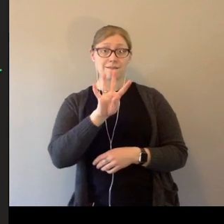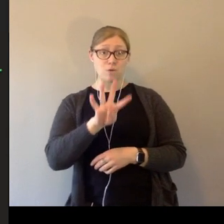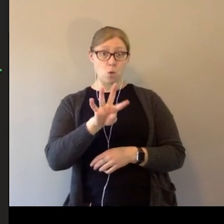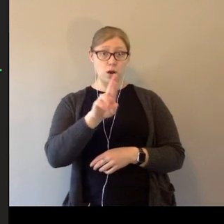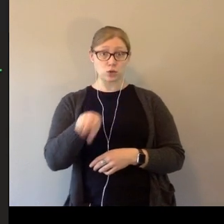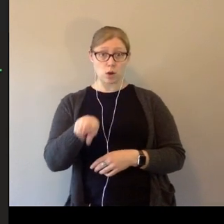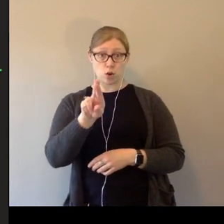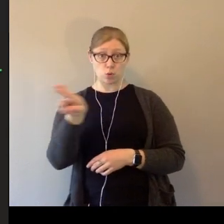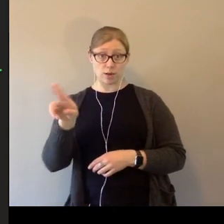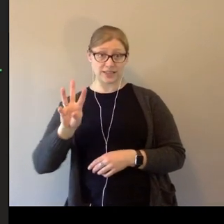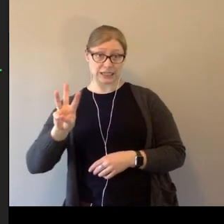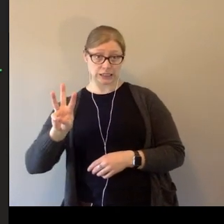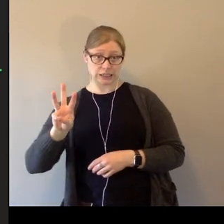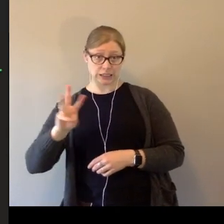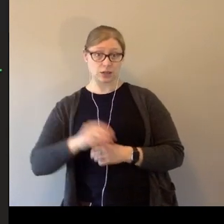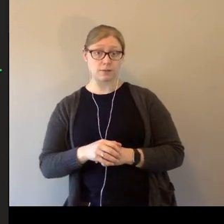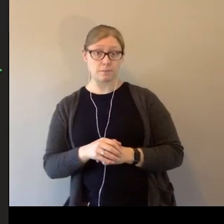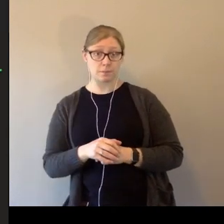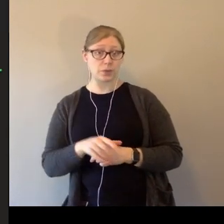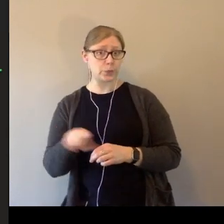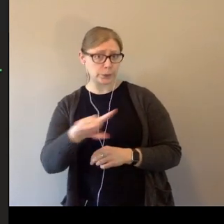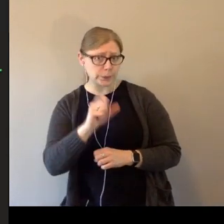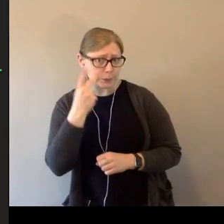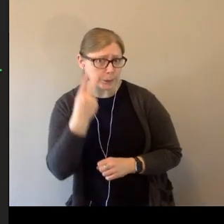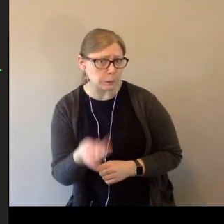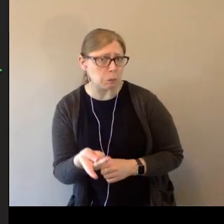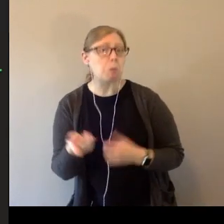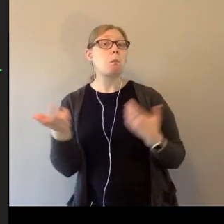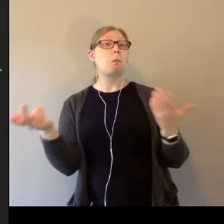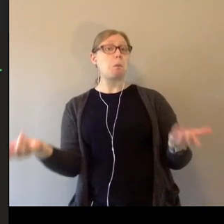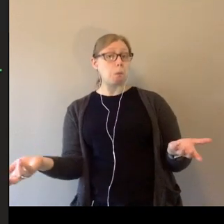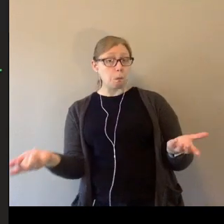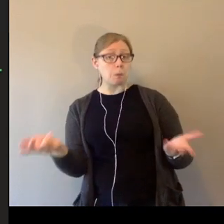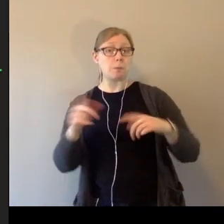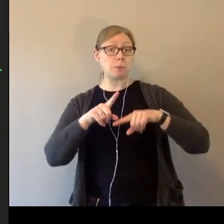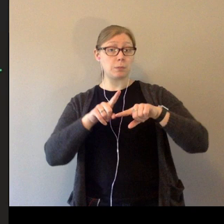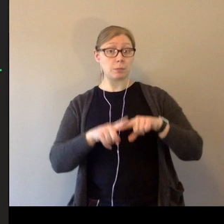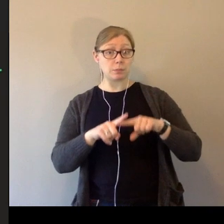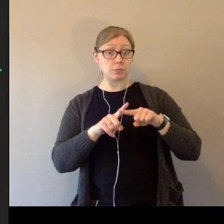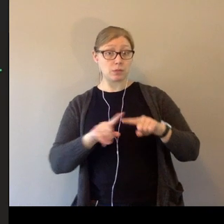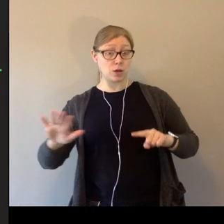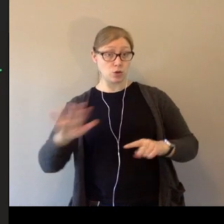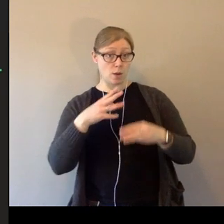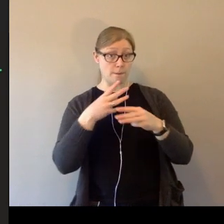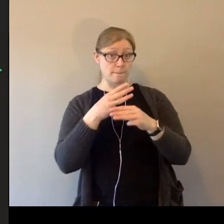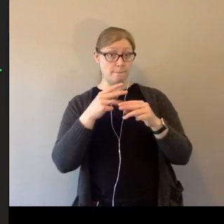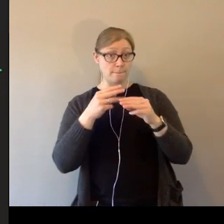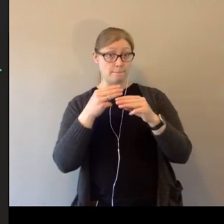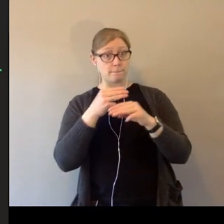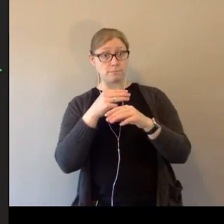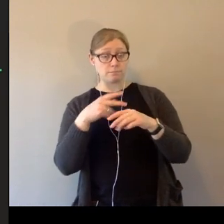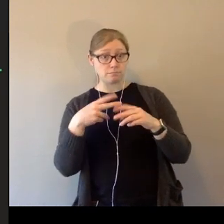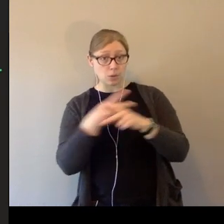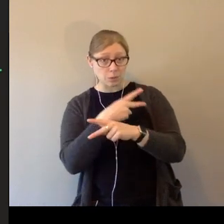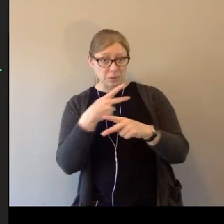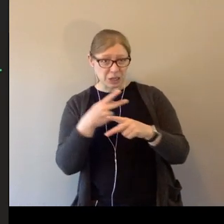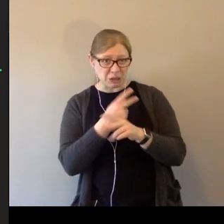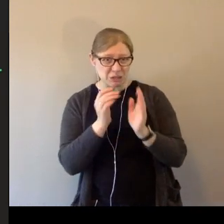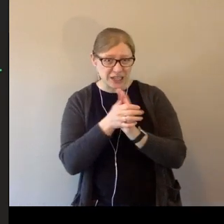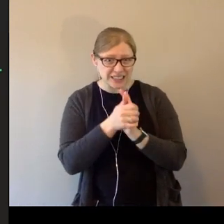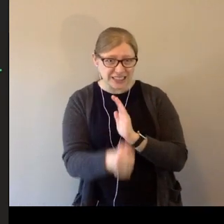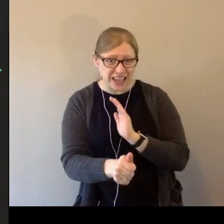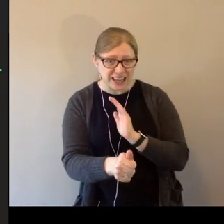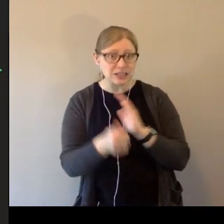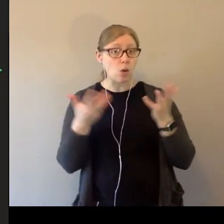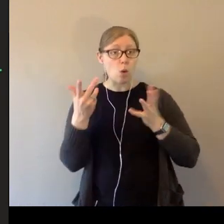6. So you can see that depending on how good your multiplication is and what you see at the particular time,